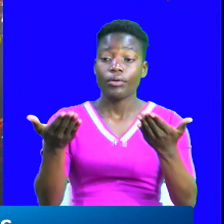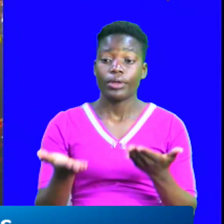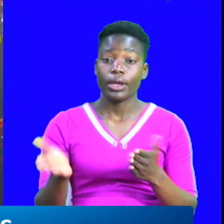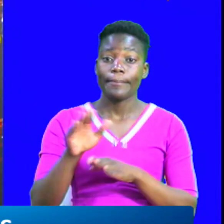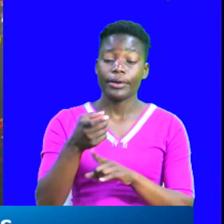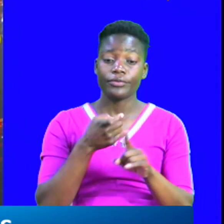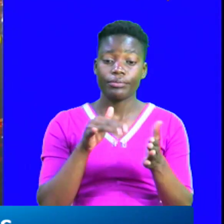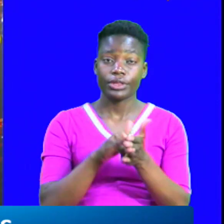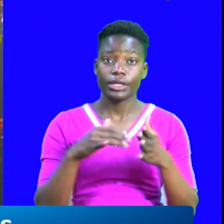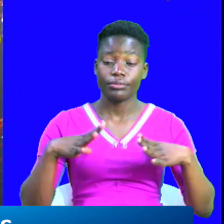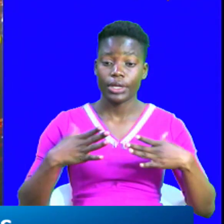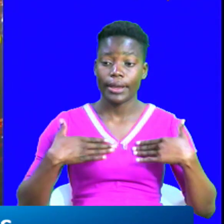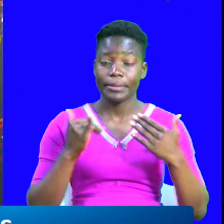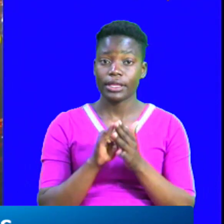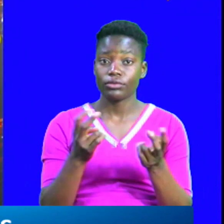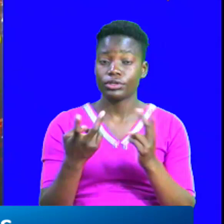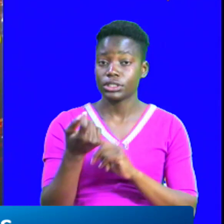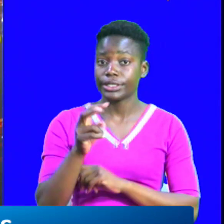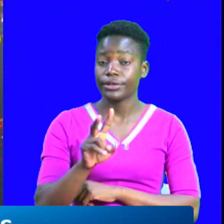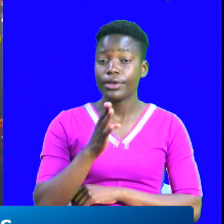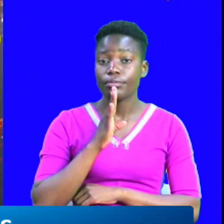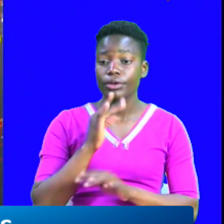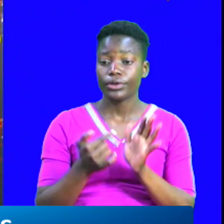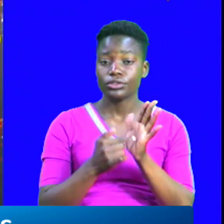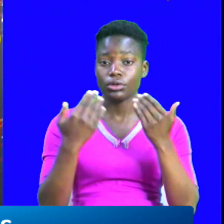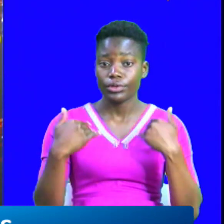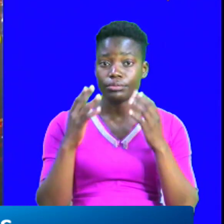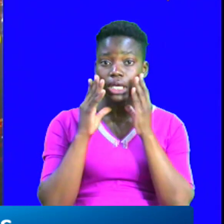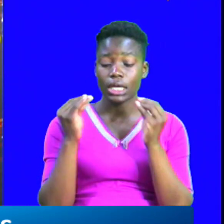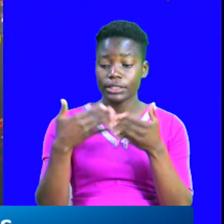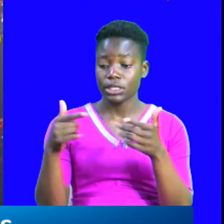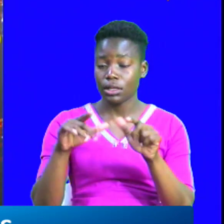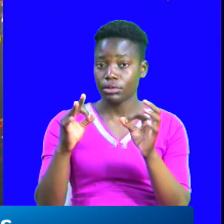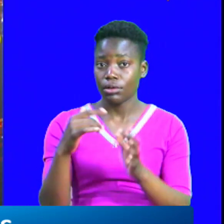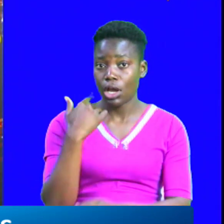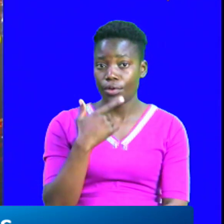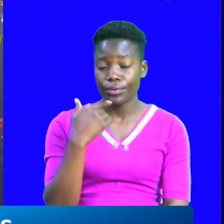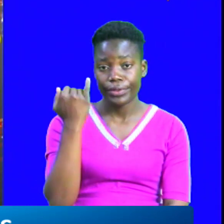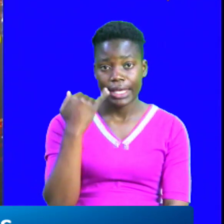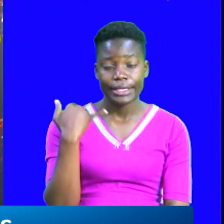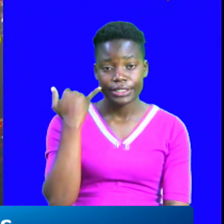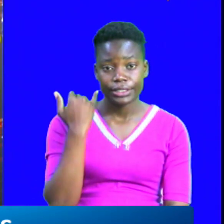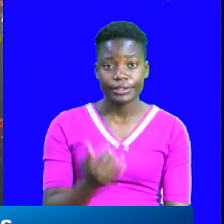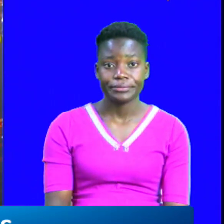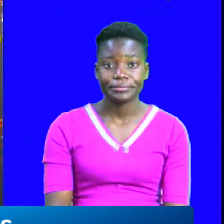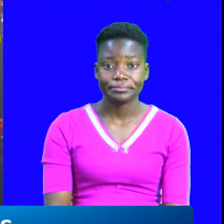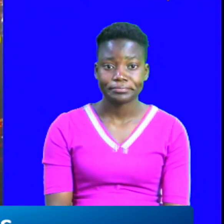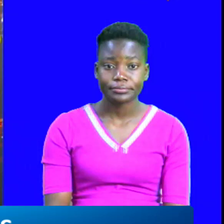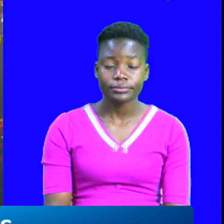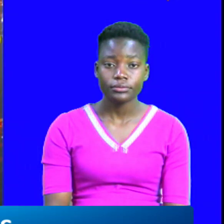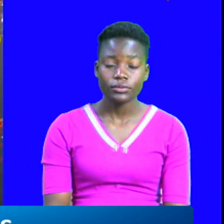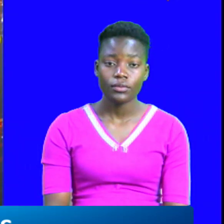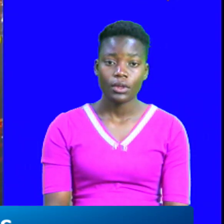back from that break. Glad you're still watching Science Breakfast with me, Alan HERBERT, and sign language interpreter is Jedida